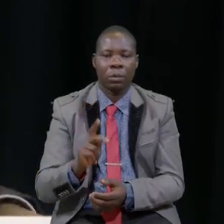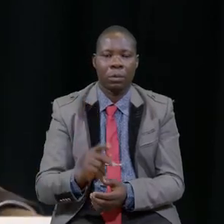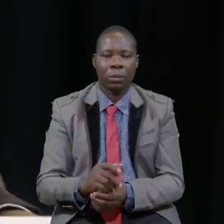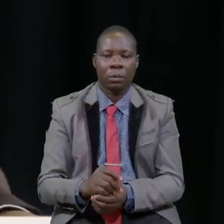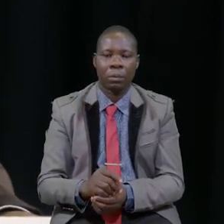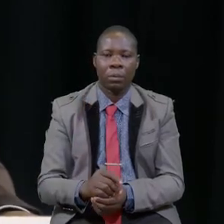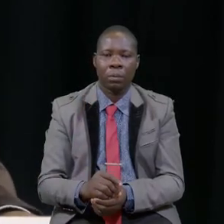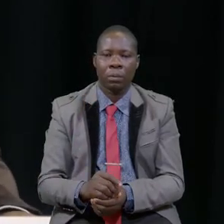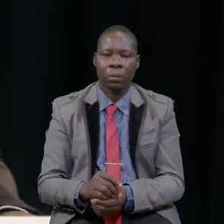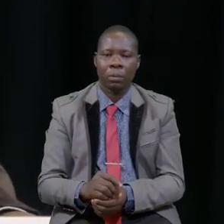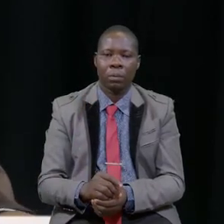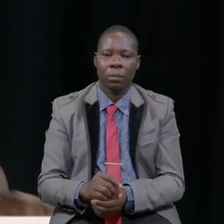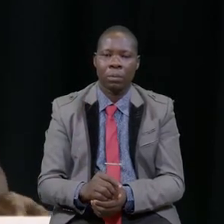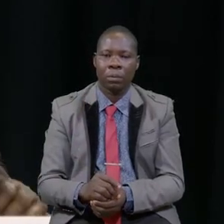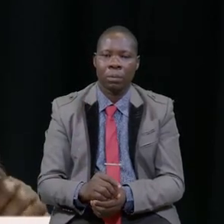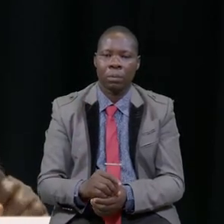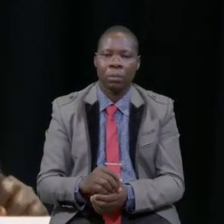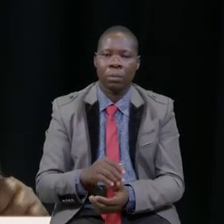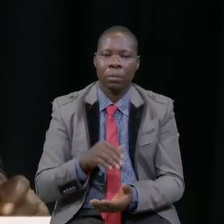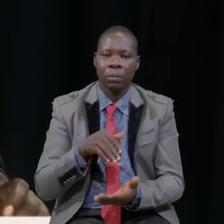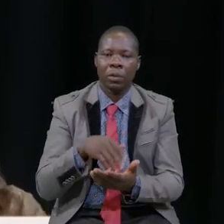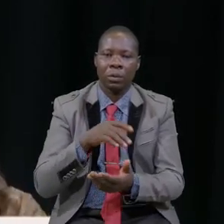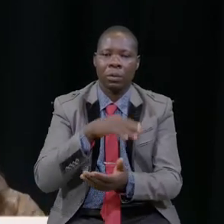okay at the middle